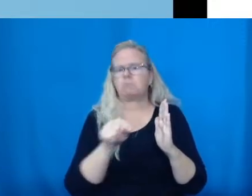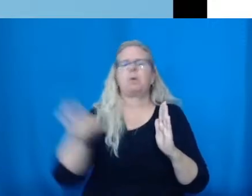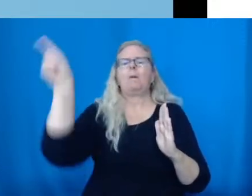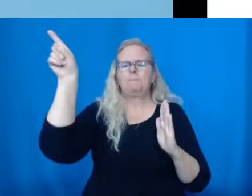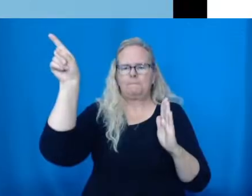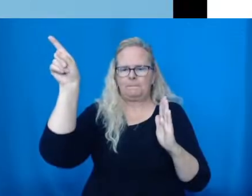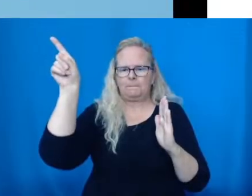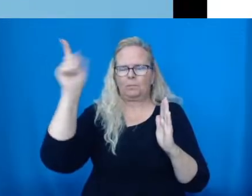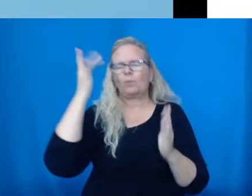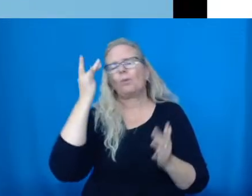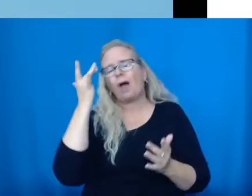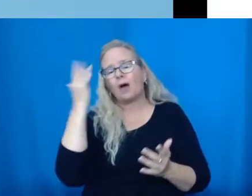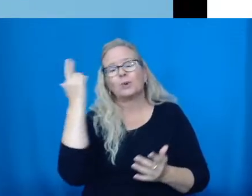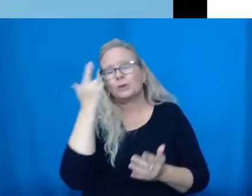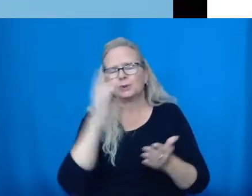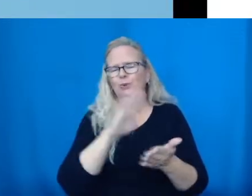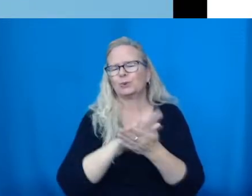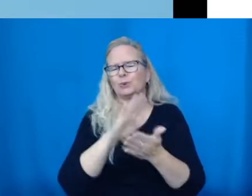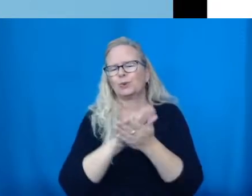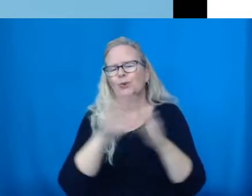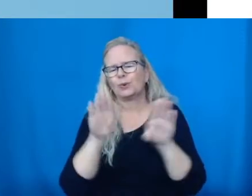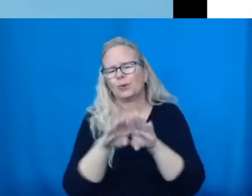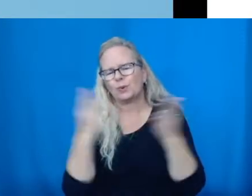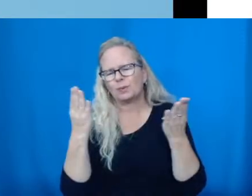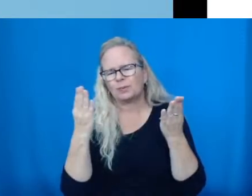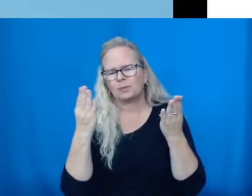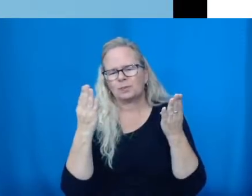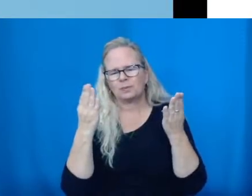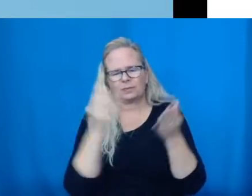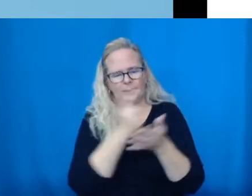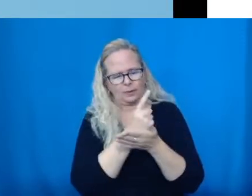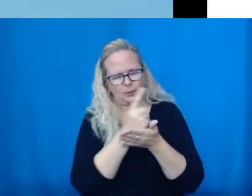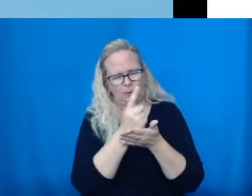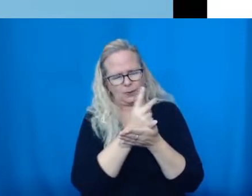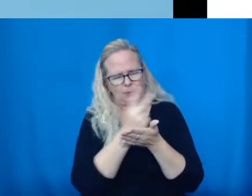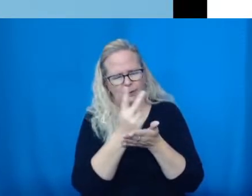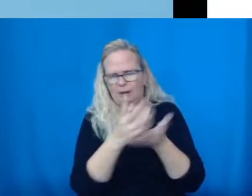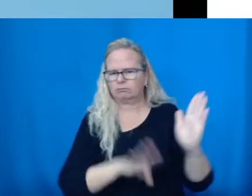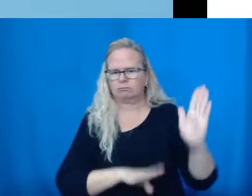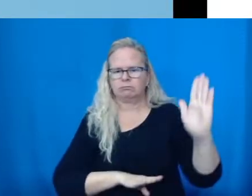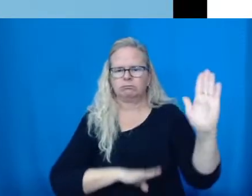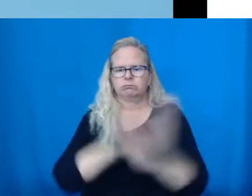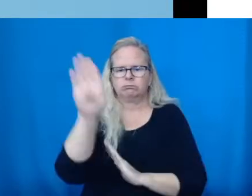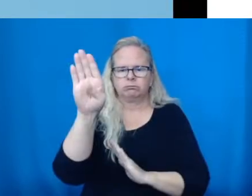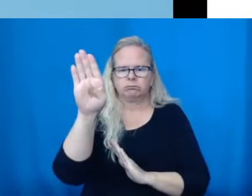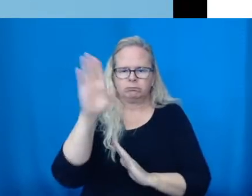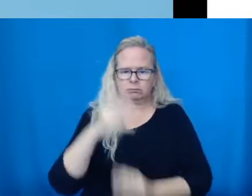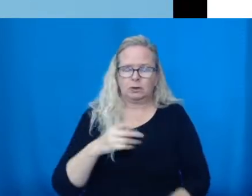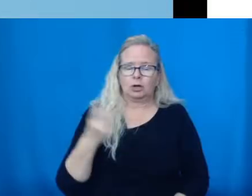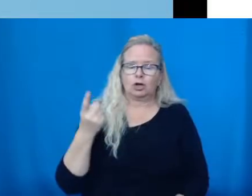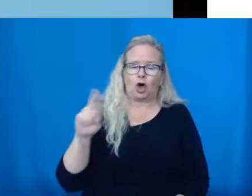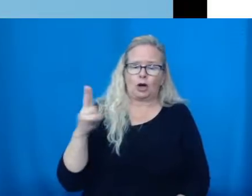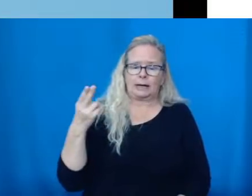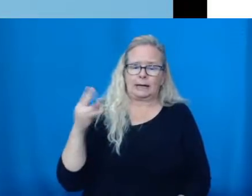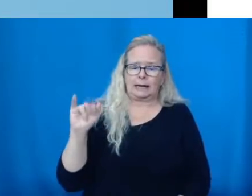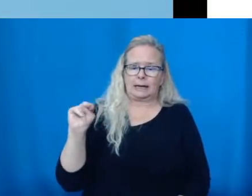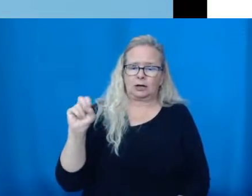schools don't drive transmission. It's communities that drive school transmission. I'm afraid I have